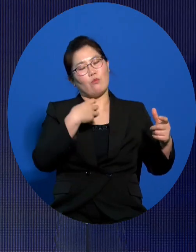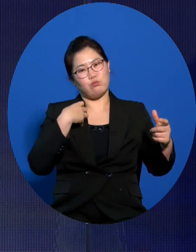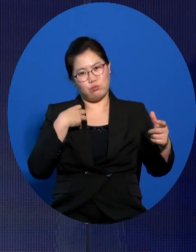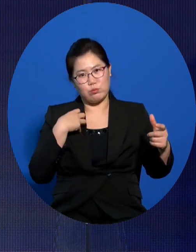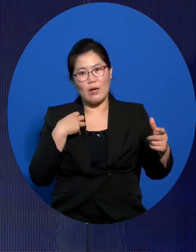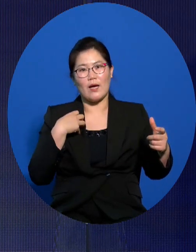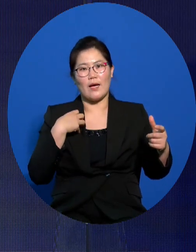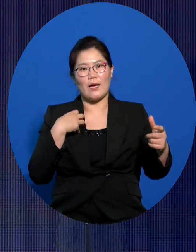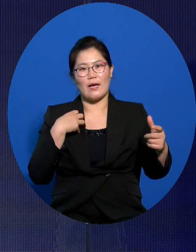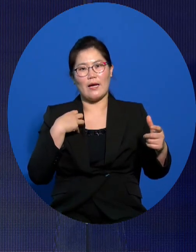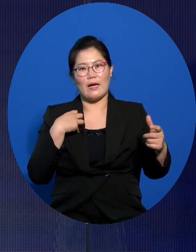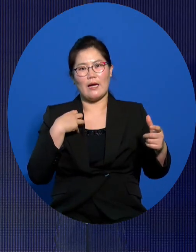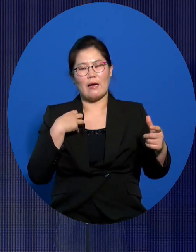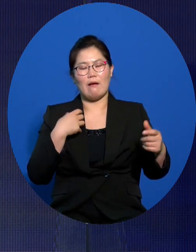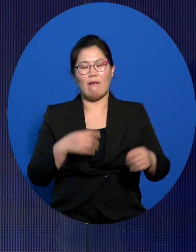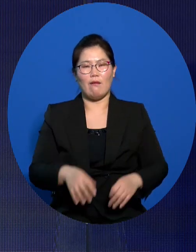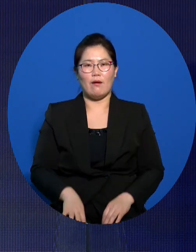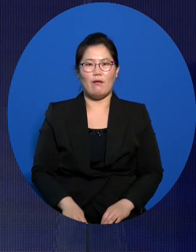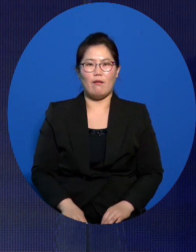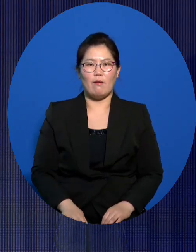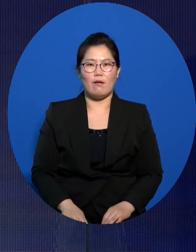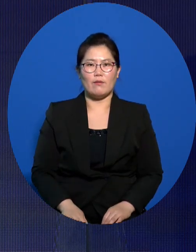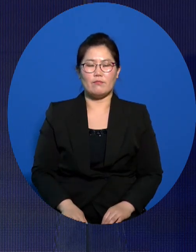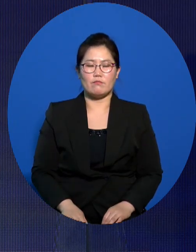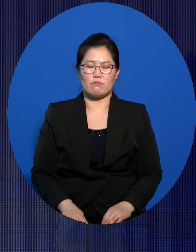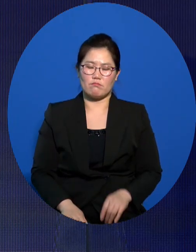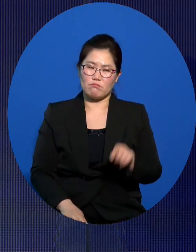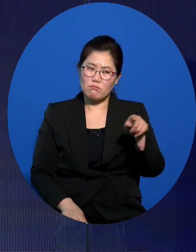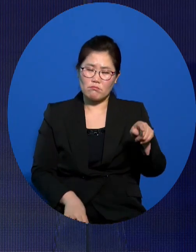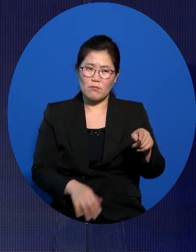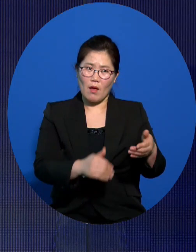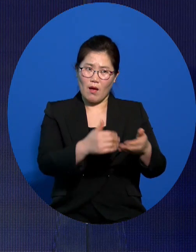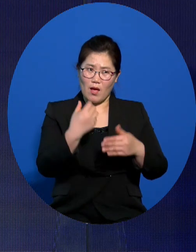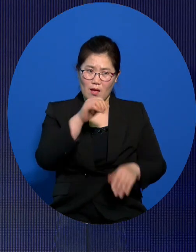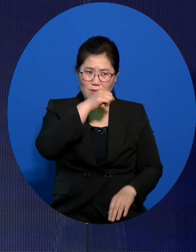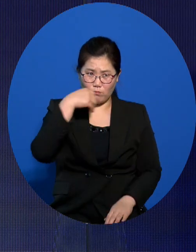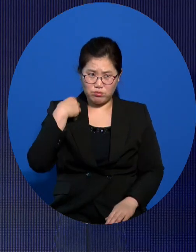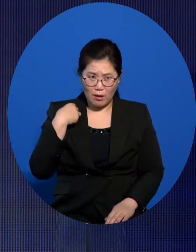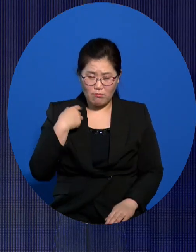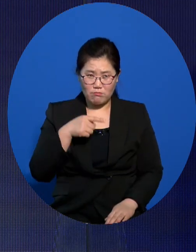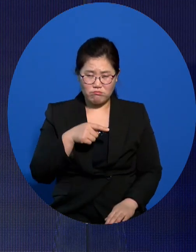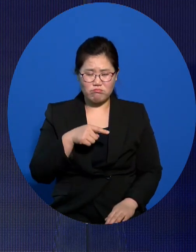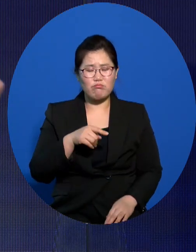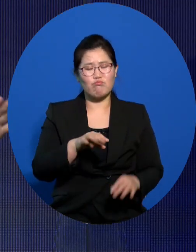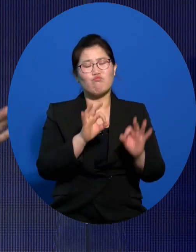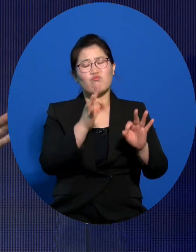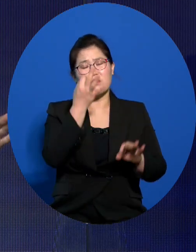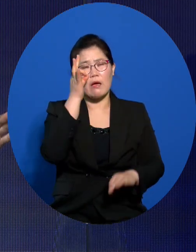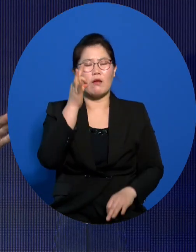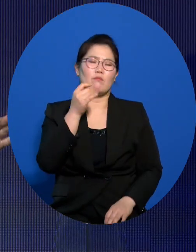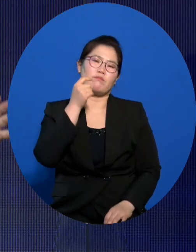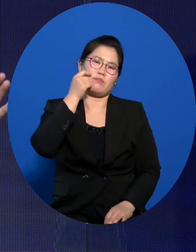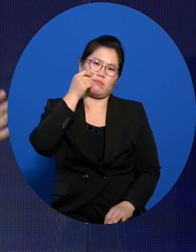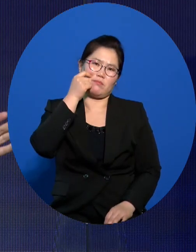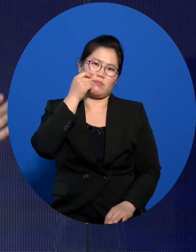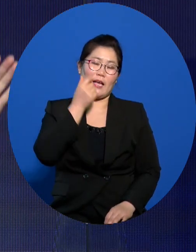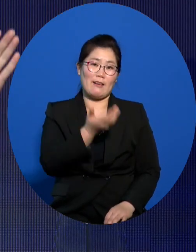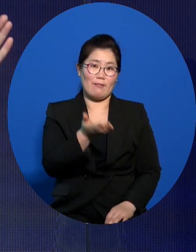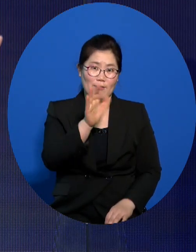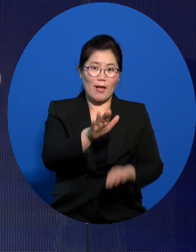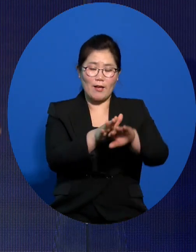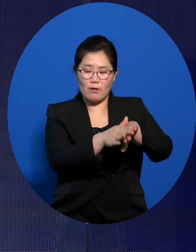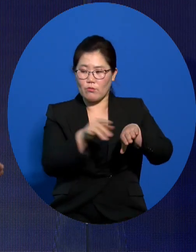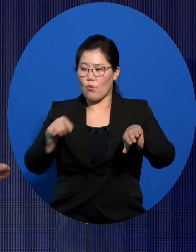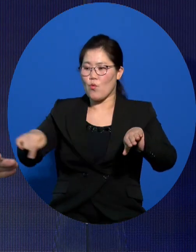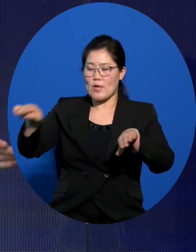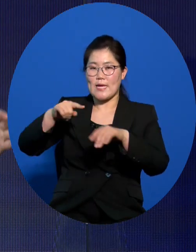expense and a lot of budget, it's very burdensome to greatly increase the number of taxis or the means